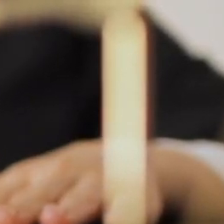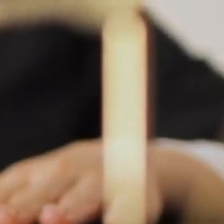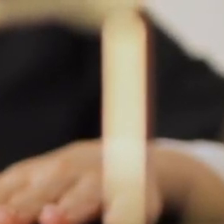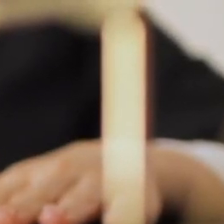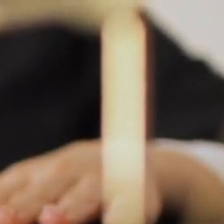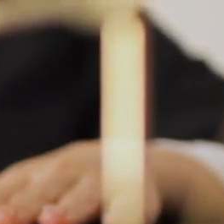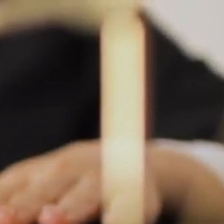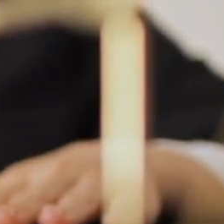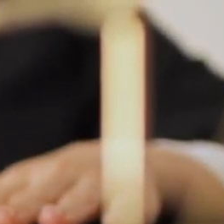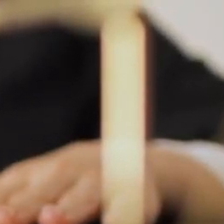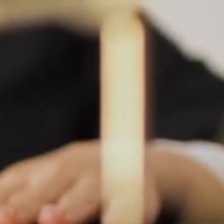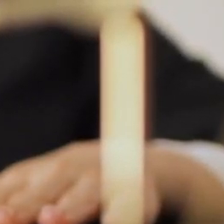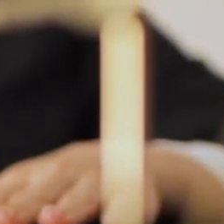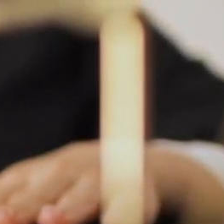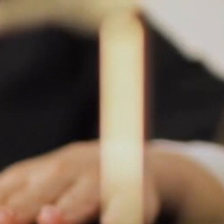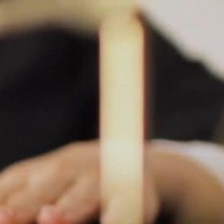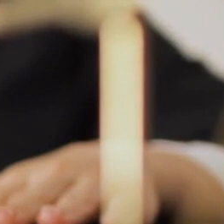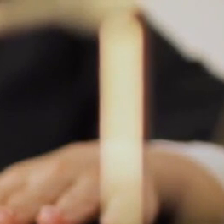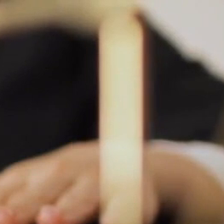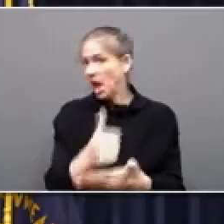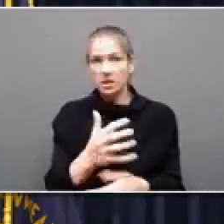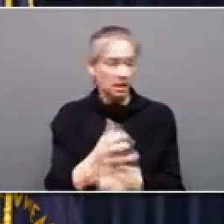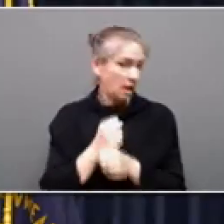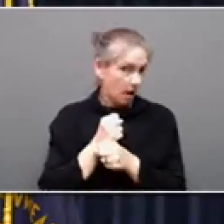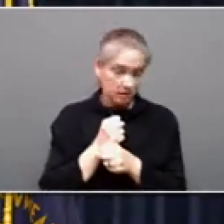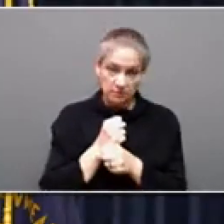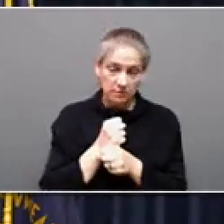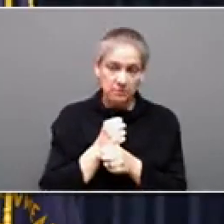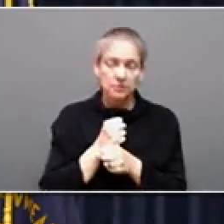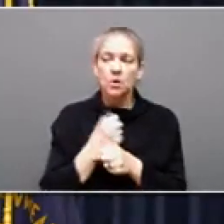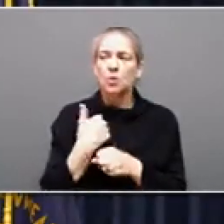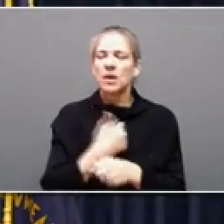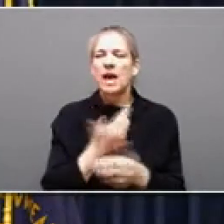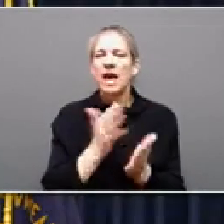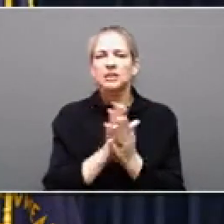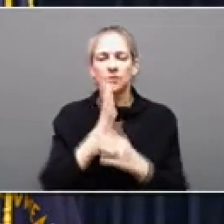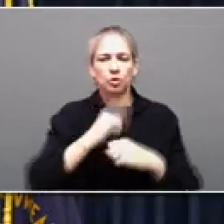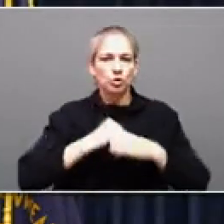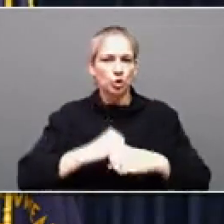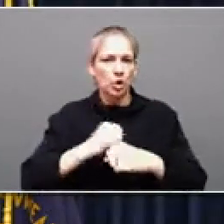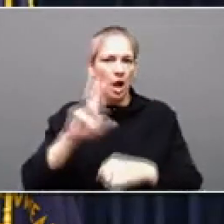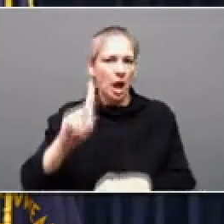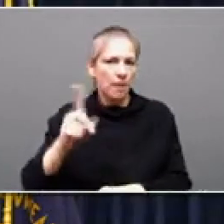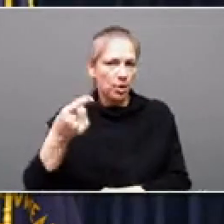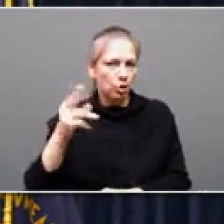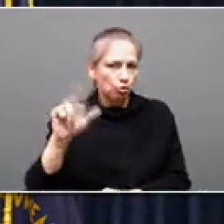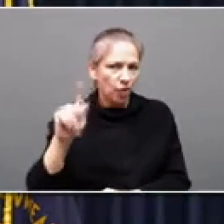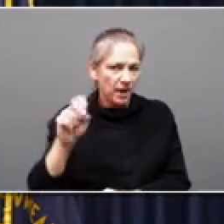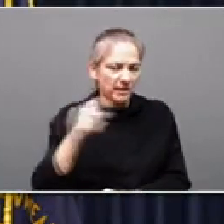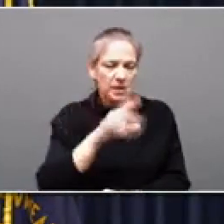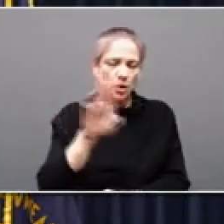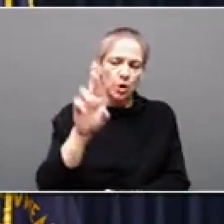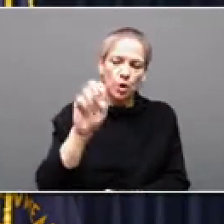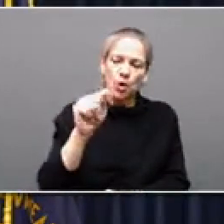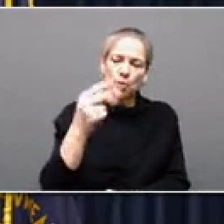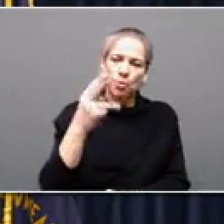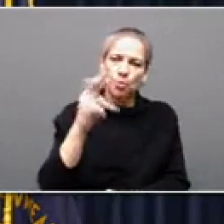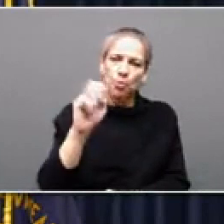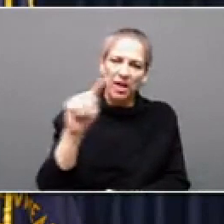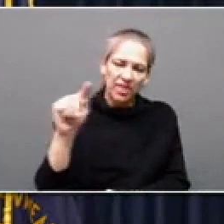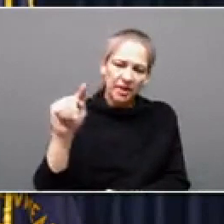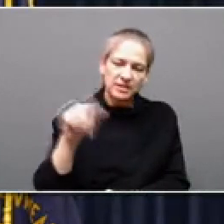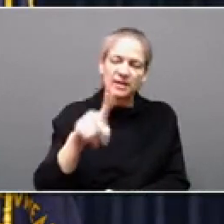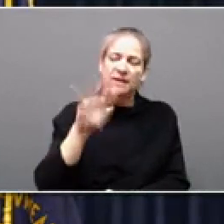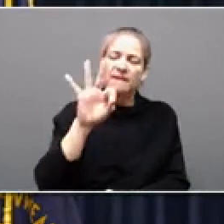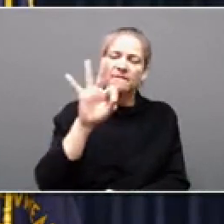with lawmakers, there is still more to be done. We asked for security upgrades at Breathitt, Fayette, and